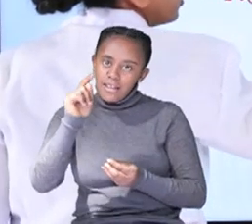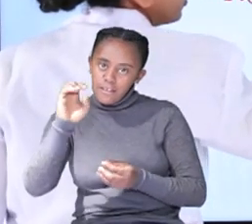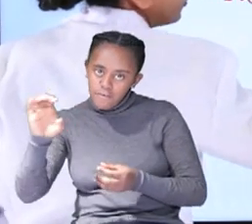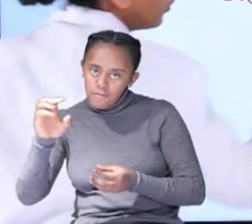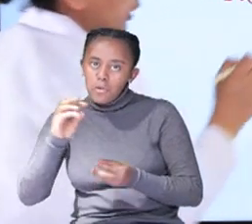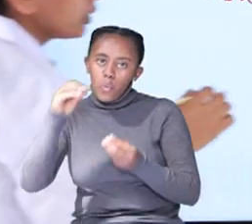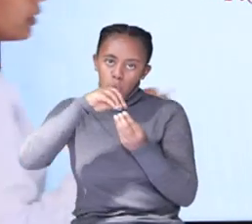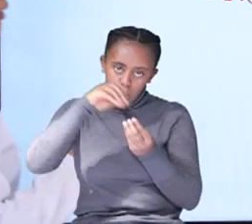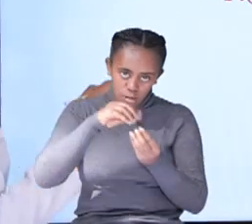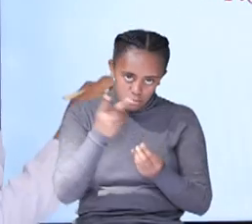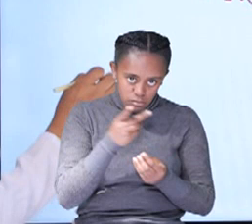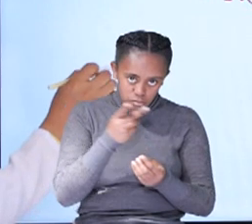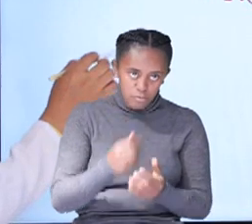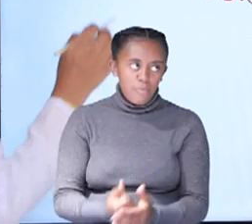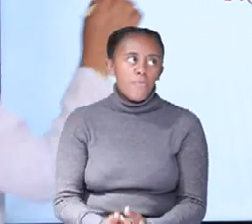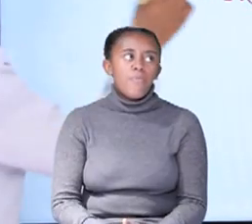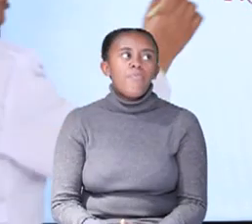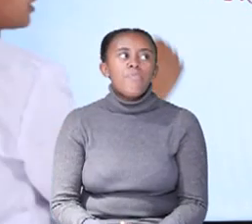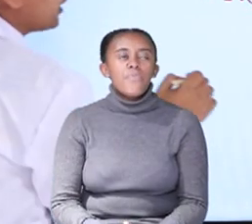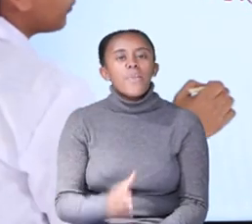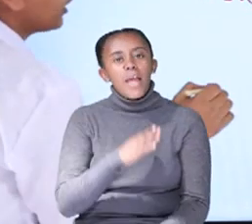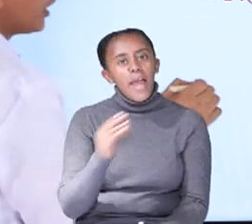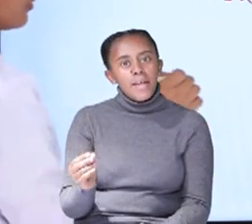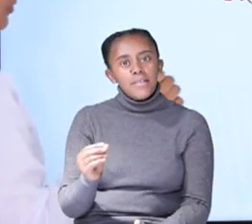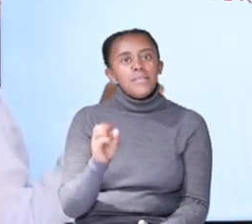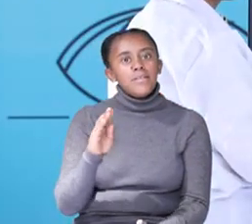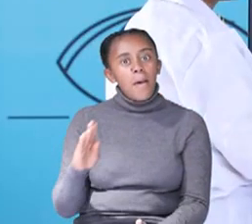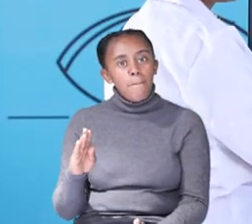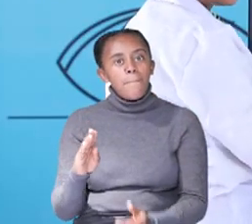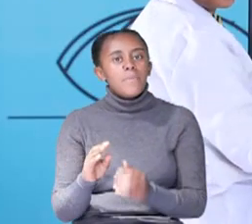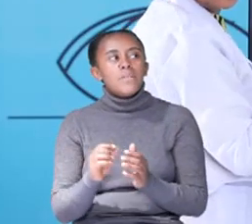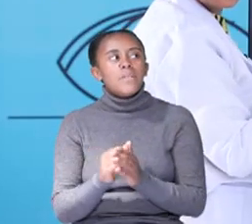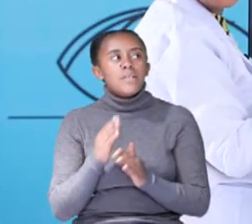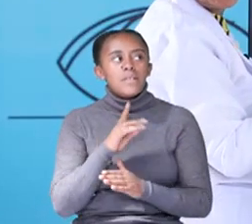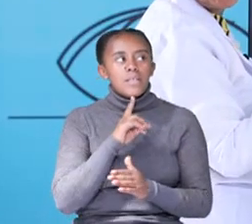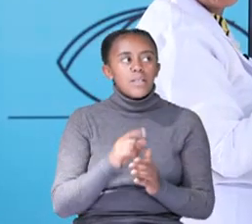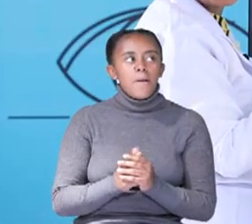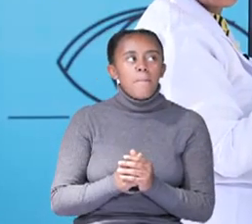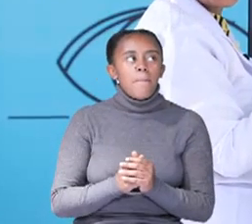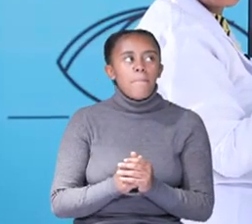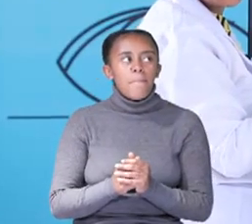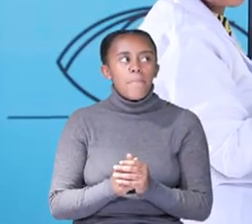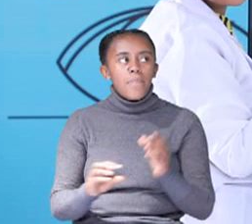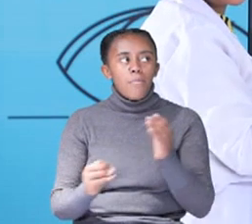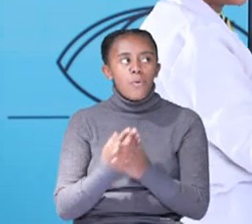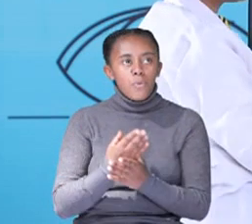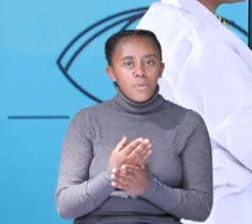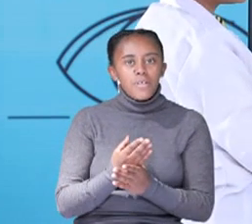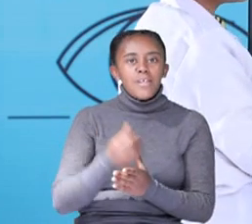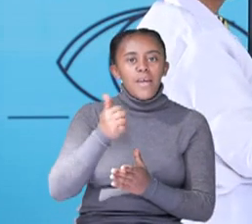phosphorylation. Okay? And substrate level and oxidative phosphorylation